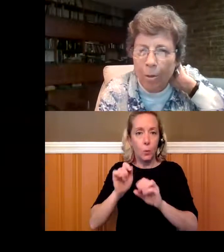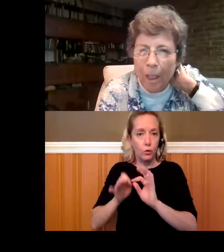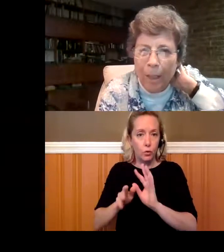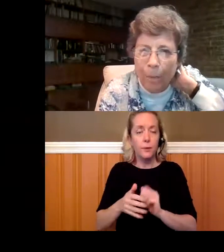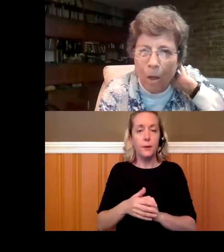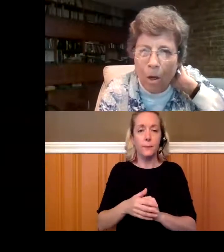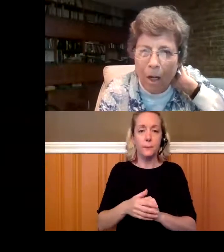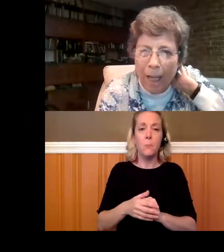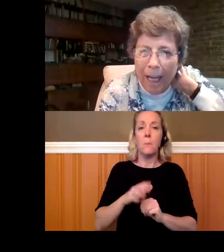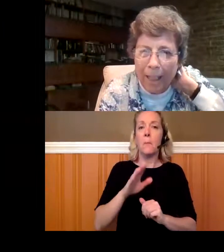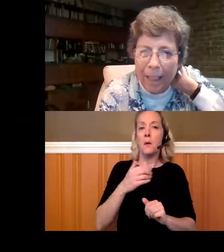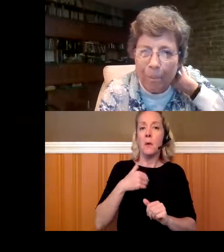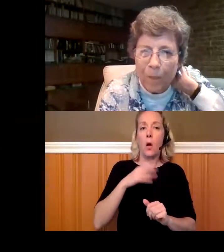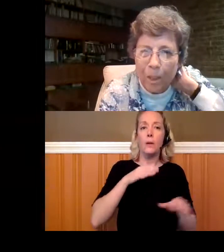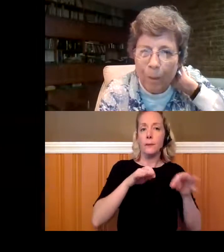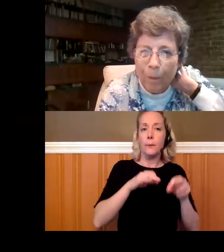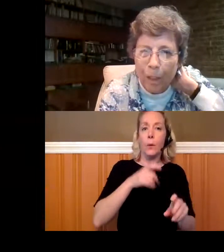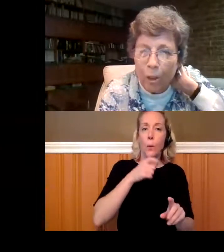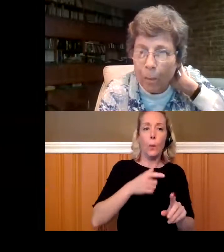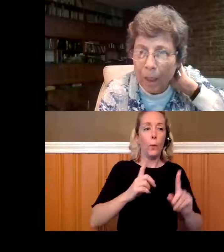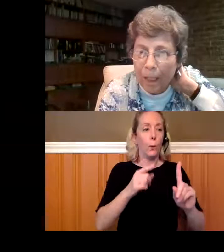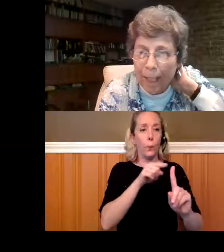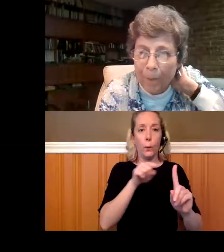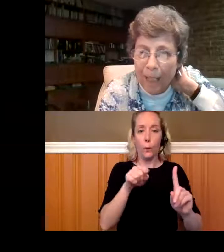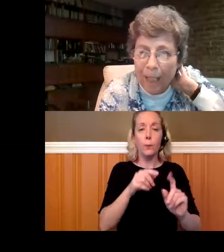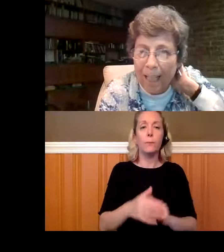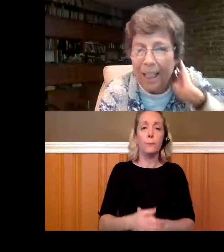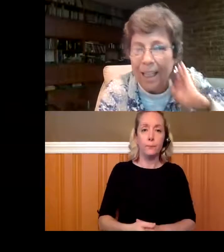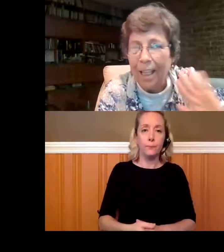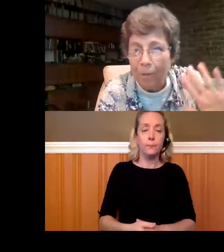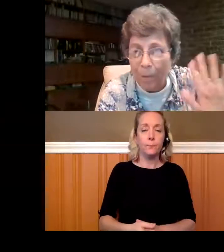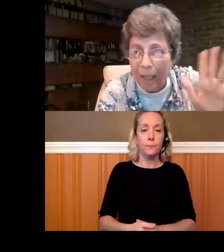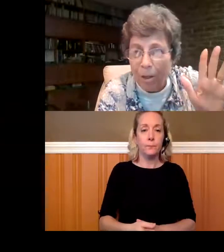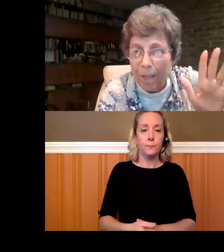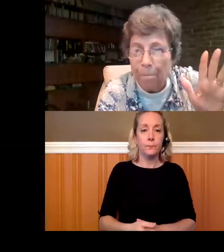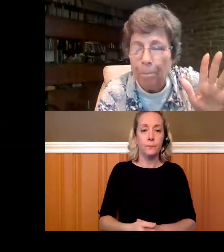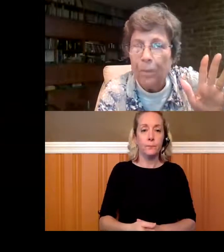are, and so maybe you could interpret and caption that, and then from then on,